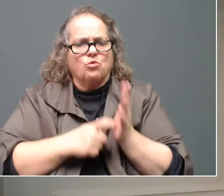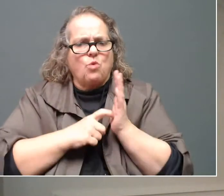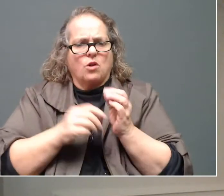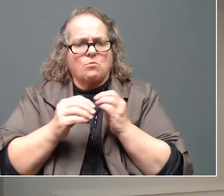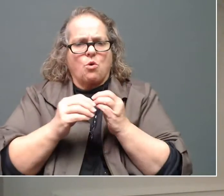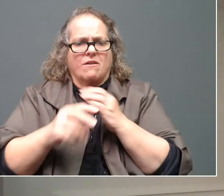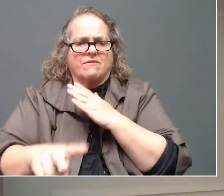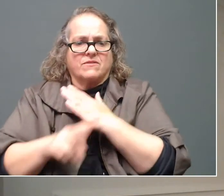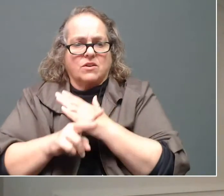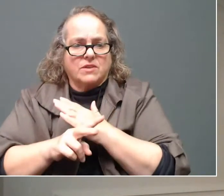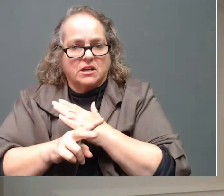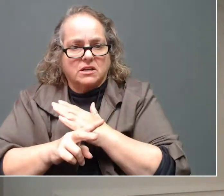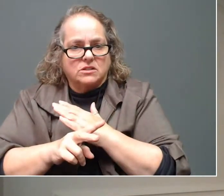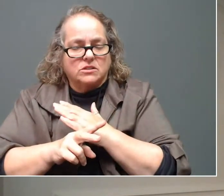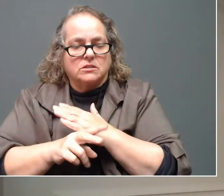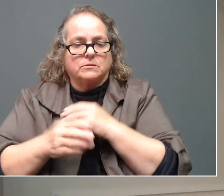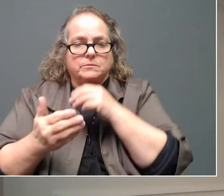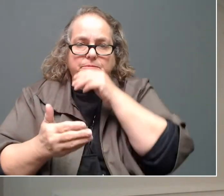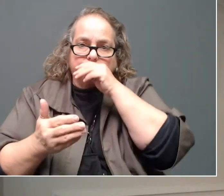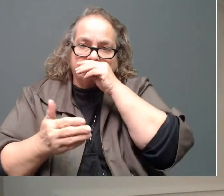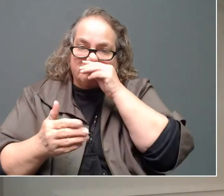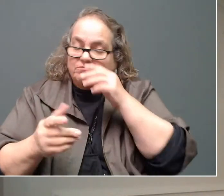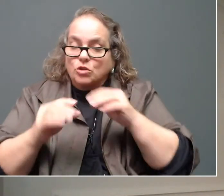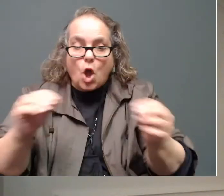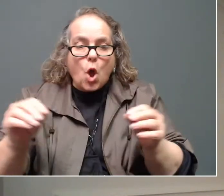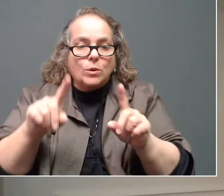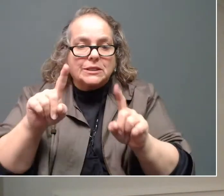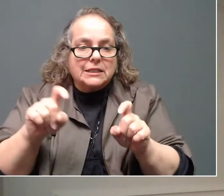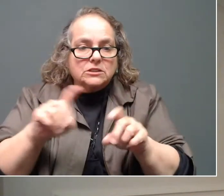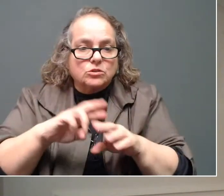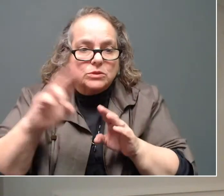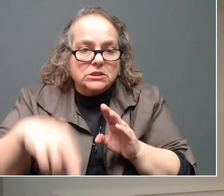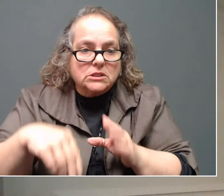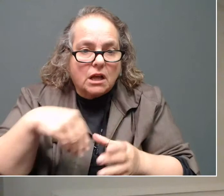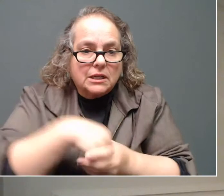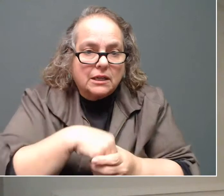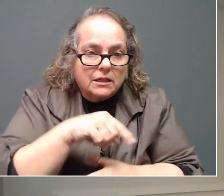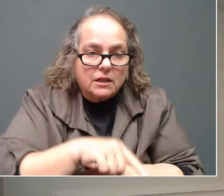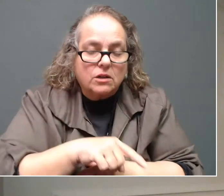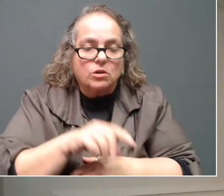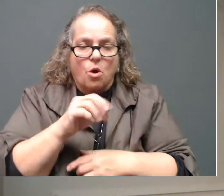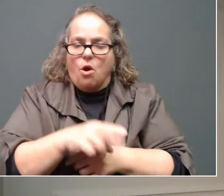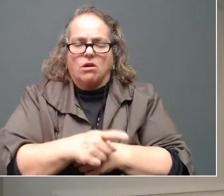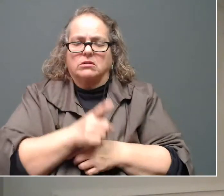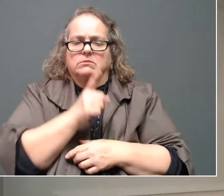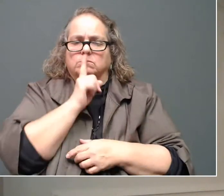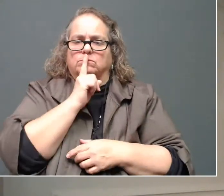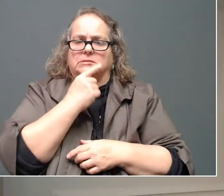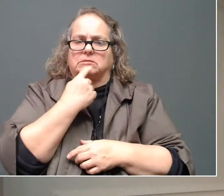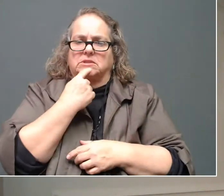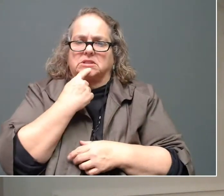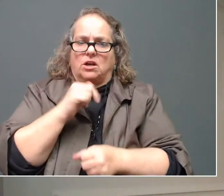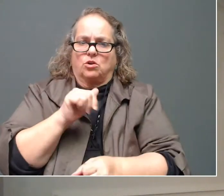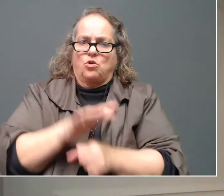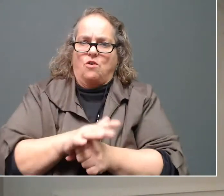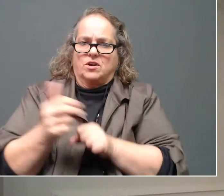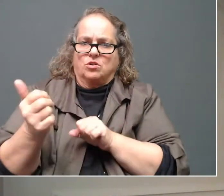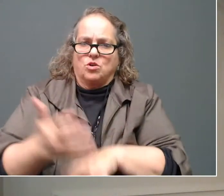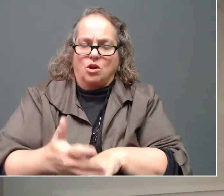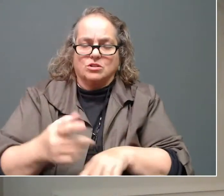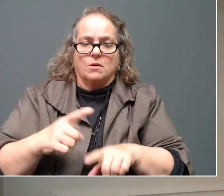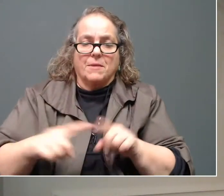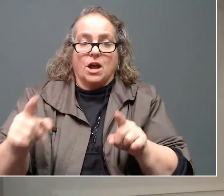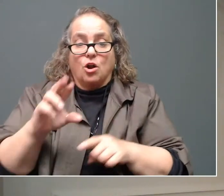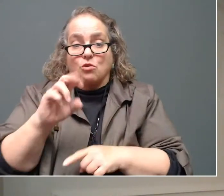the materials didn't include a test result, or they didn't say COVID was part of the cause, but the clinical records that are available